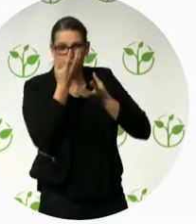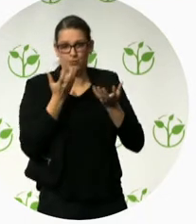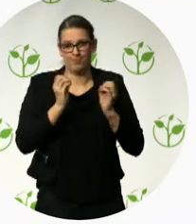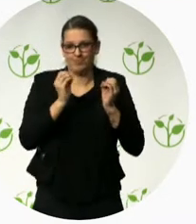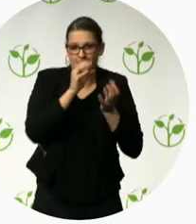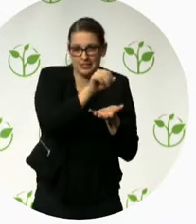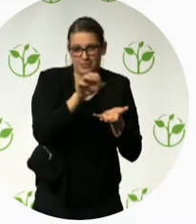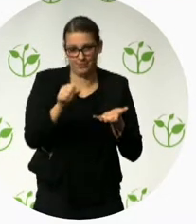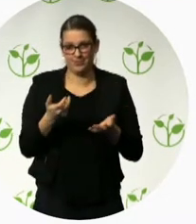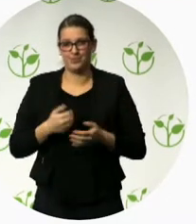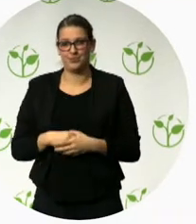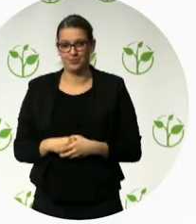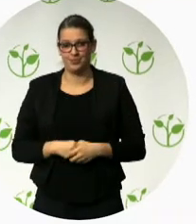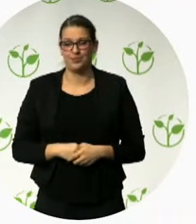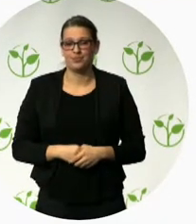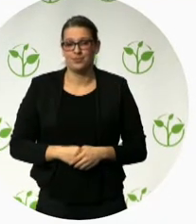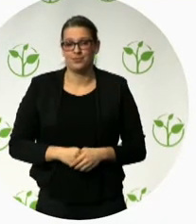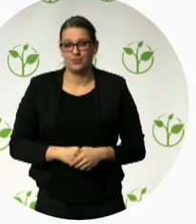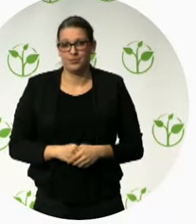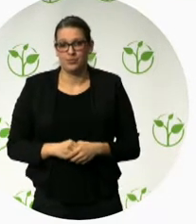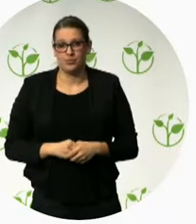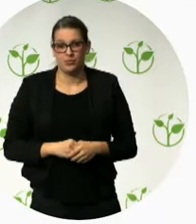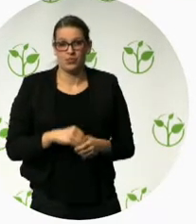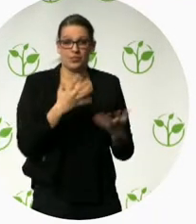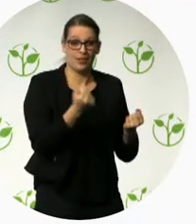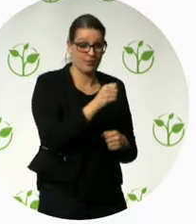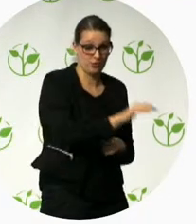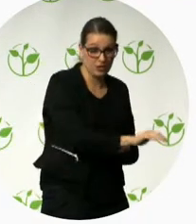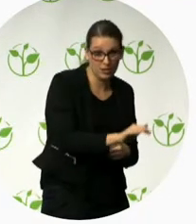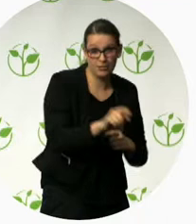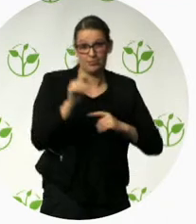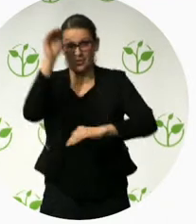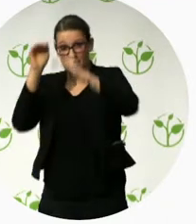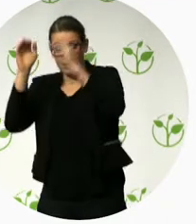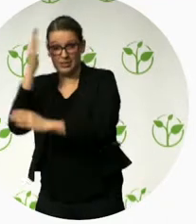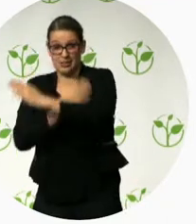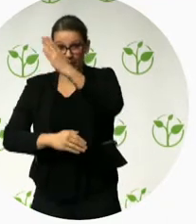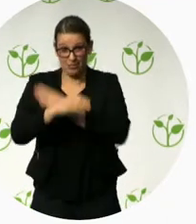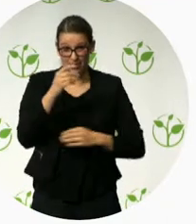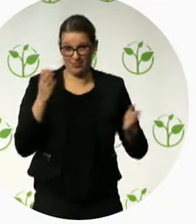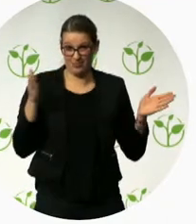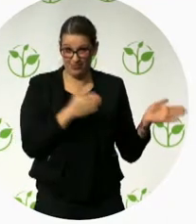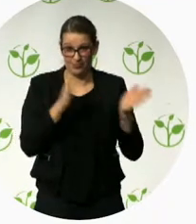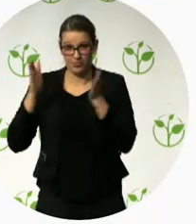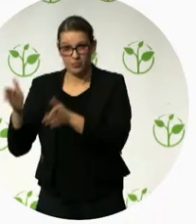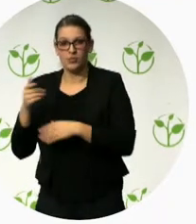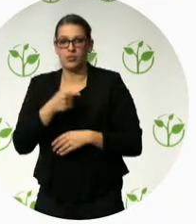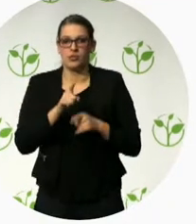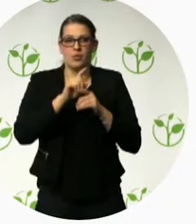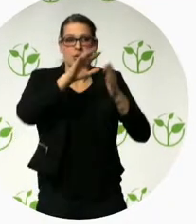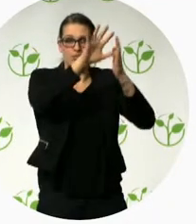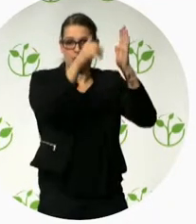adults with disabilities who are in the part of the program. More than that, we have trained one skilled